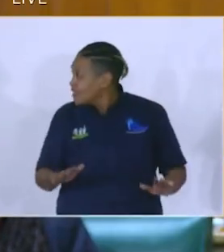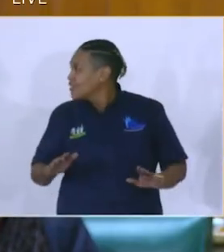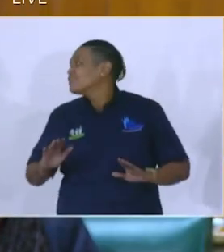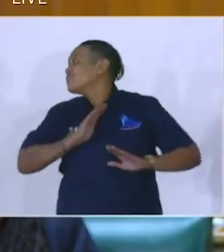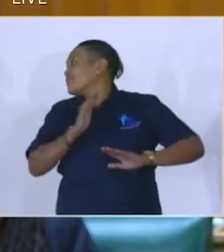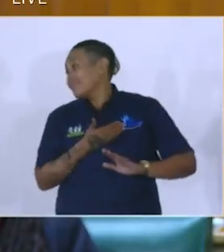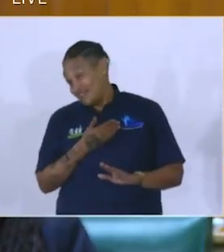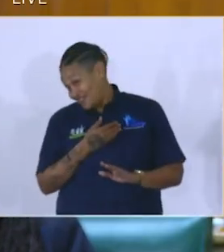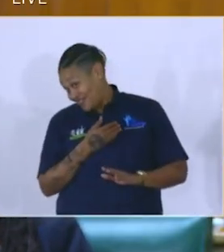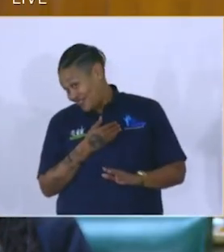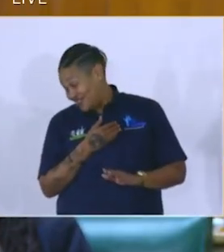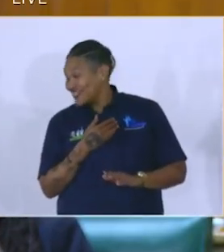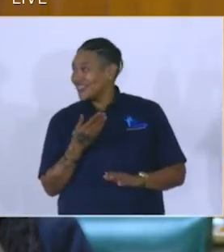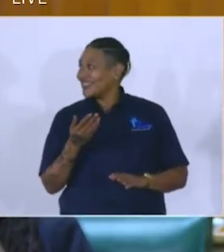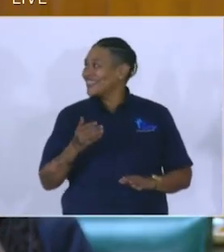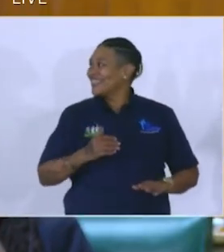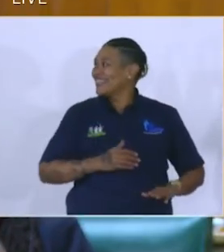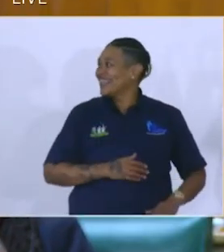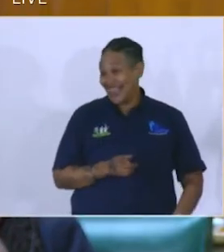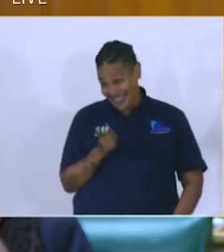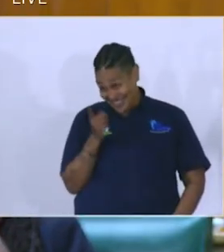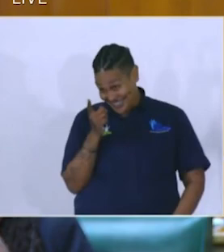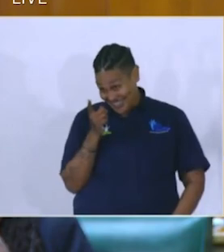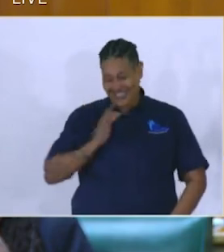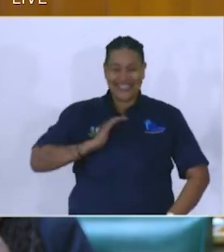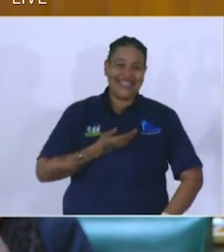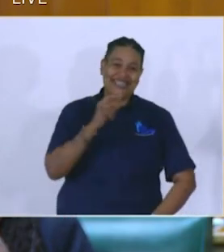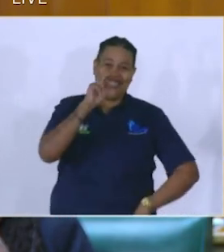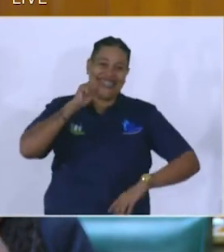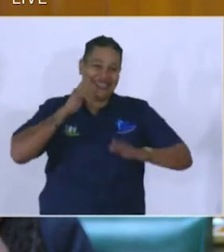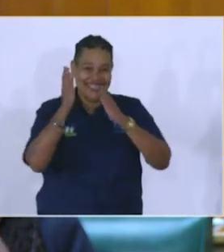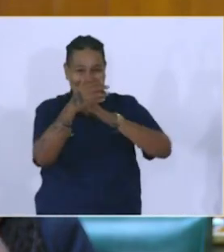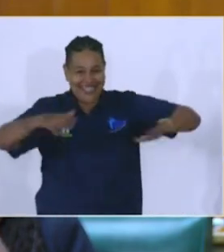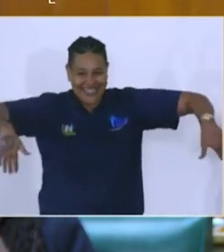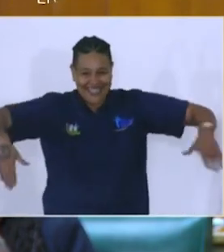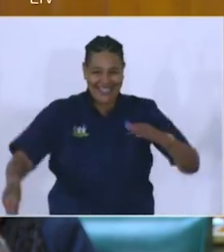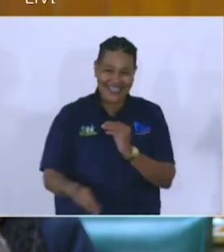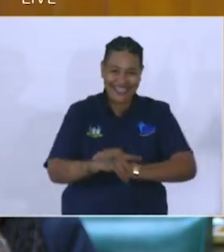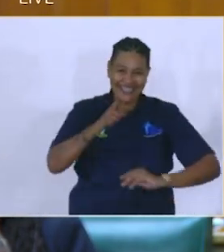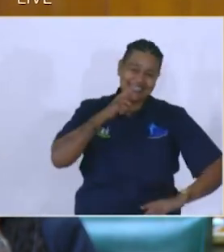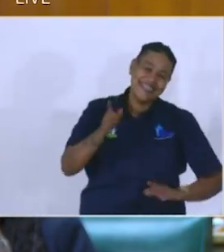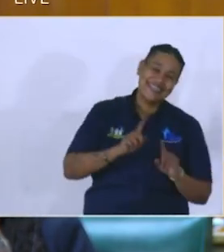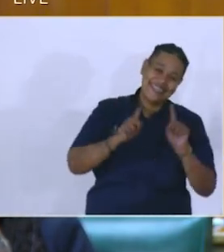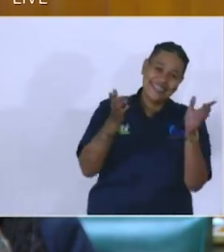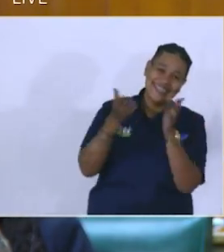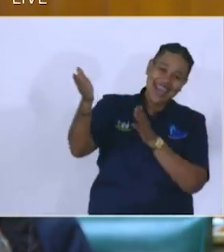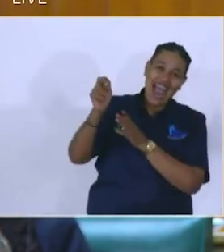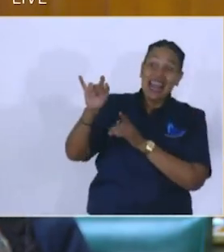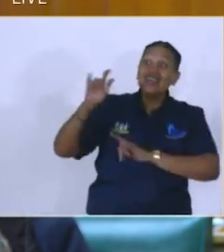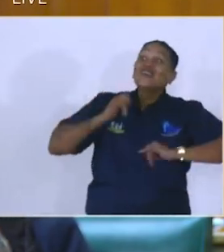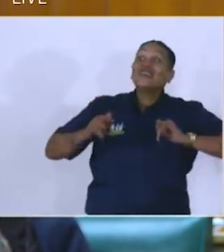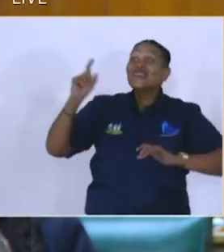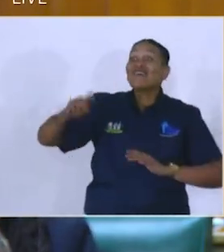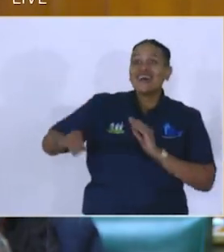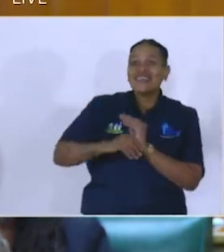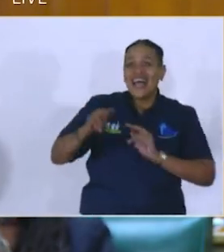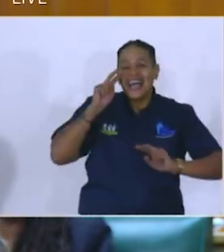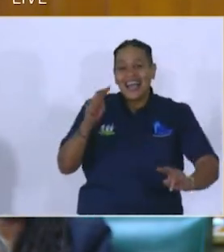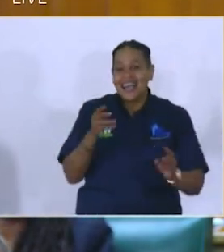marine fishers have not. And this is an unfortunate anomaly which must be